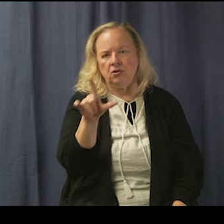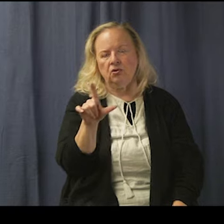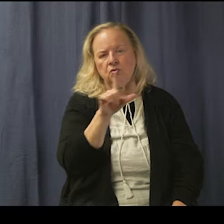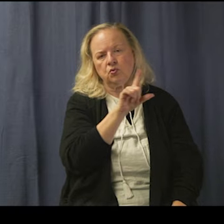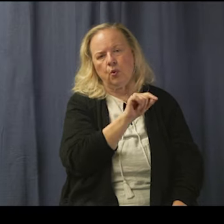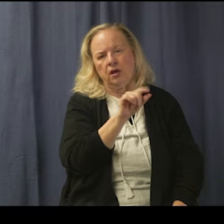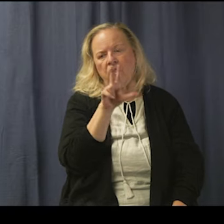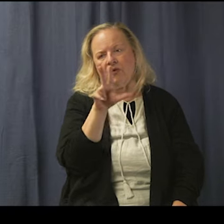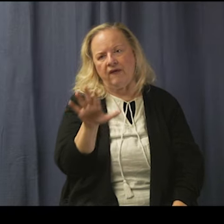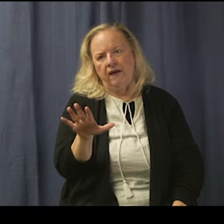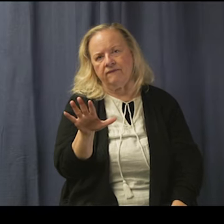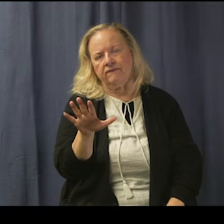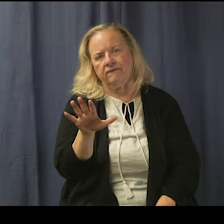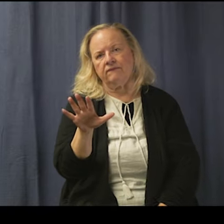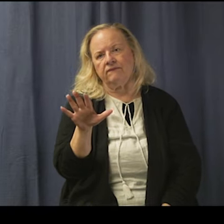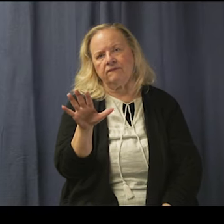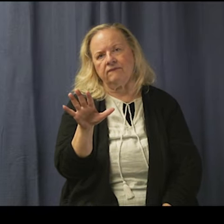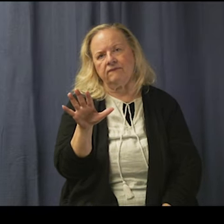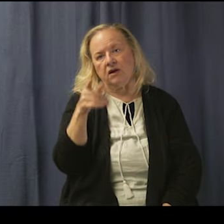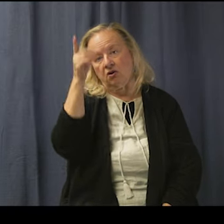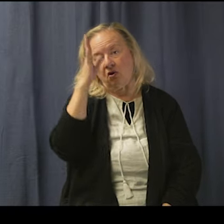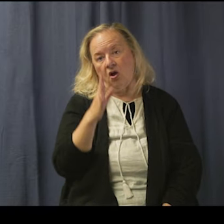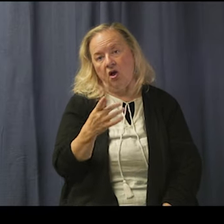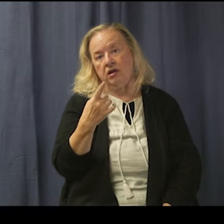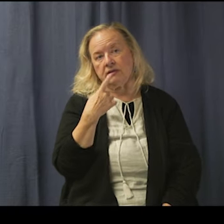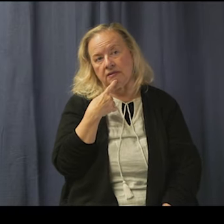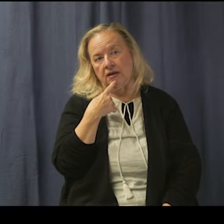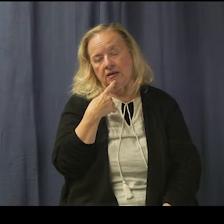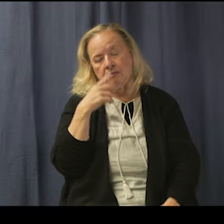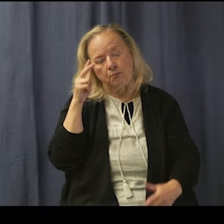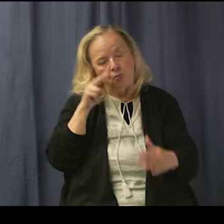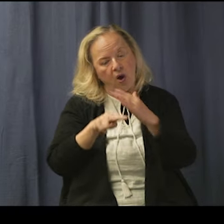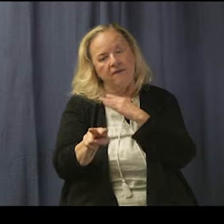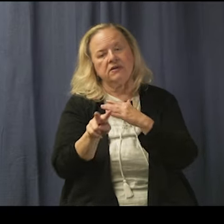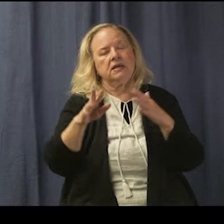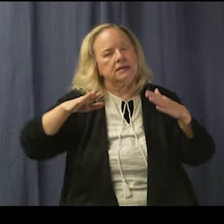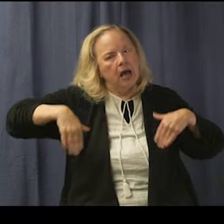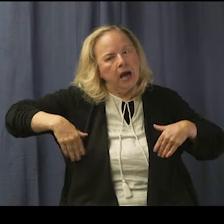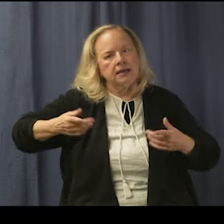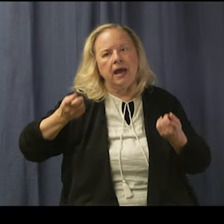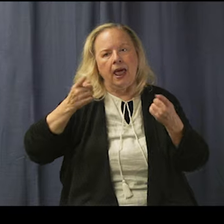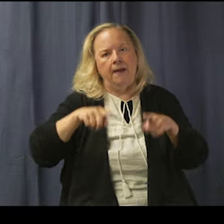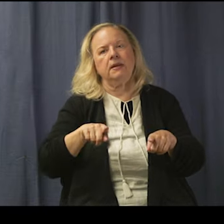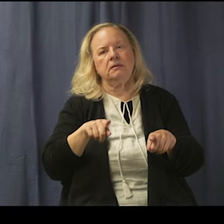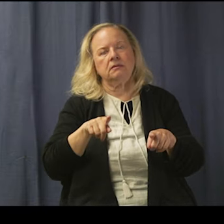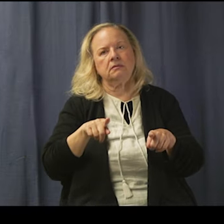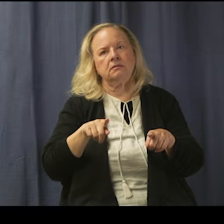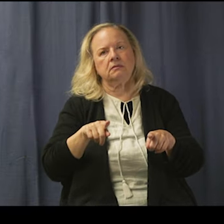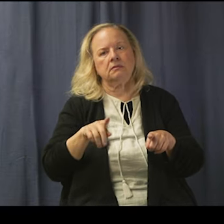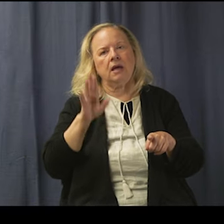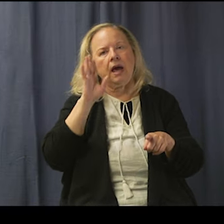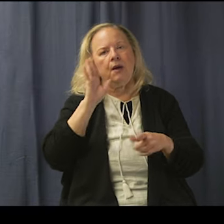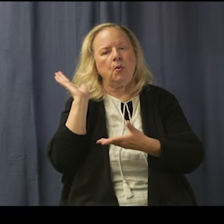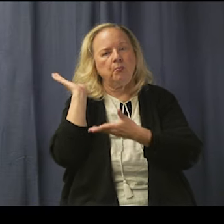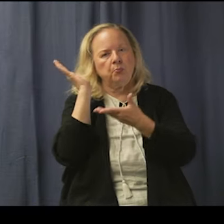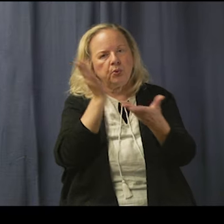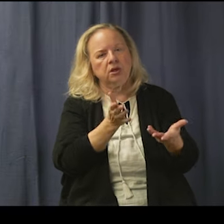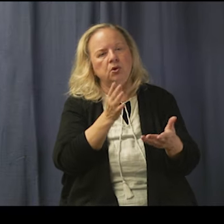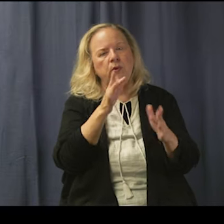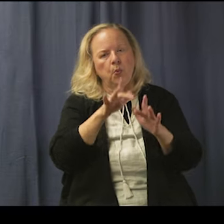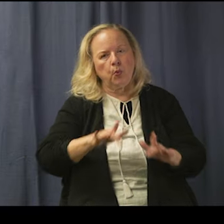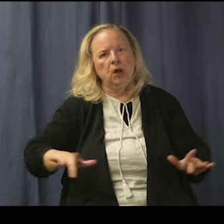20, verse 35. God says, this is a prophecy that has not happened yet. But it says, I'm going to bring you into the